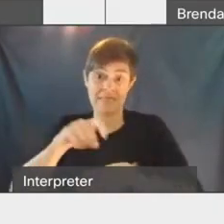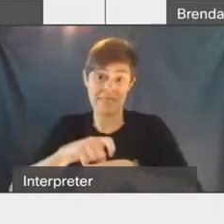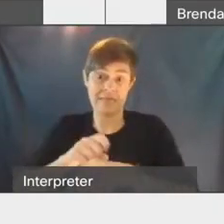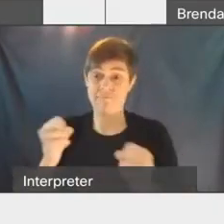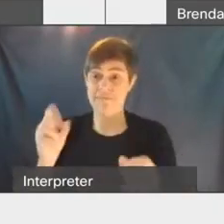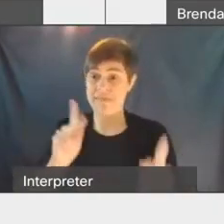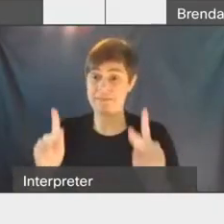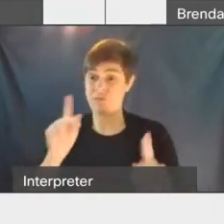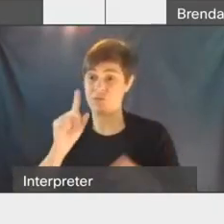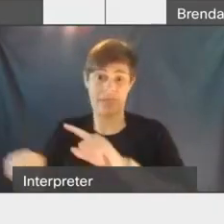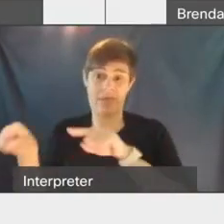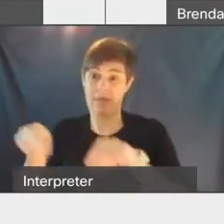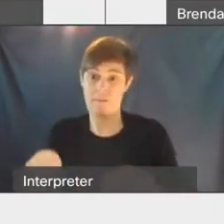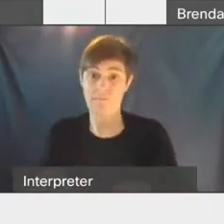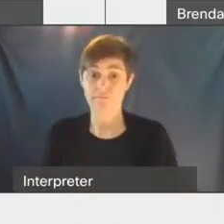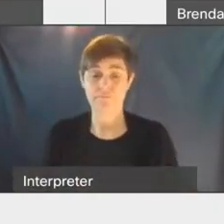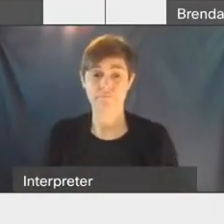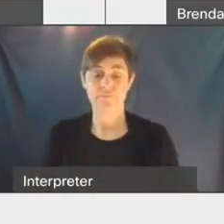Greg Worst.